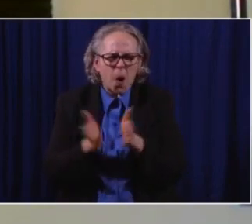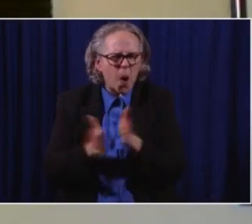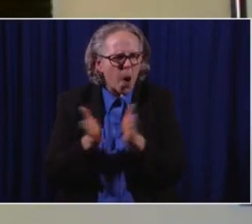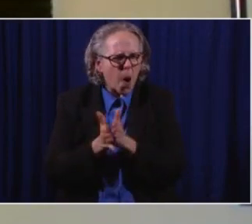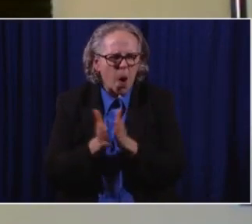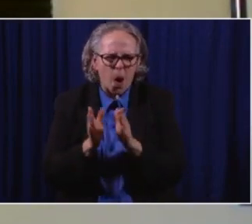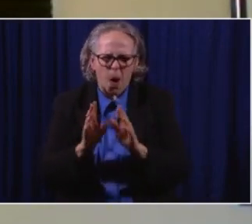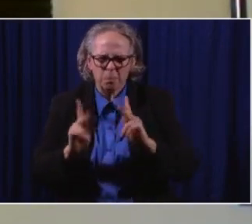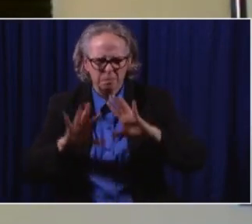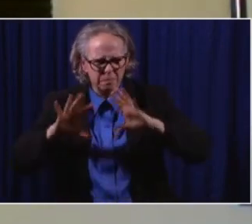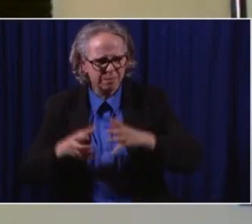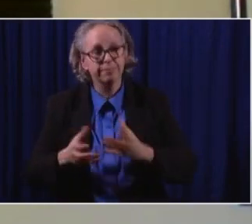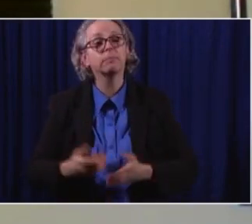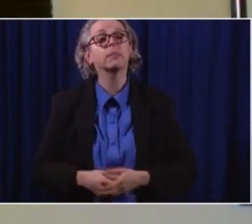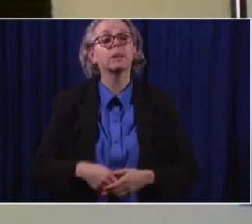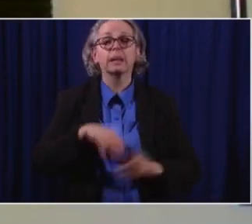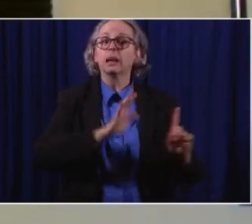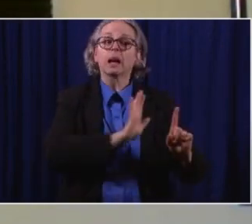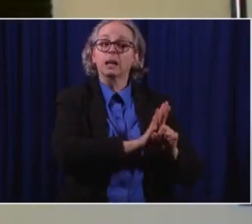but the homestead's still there.